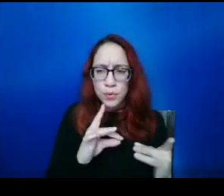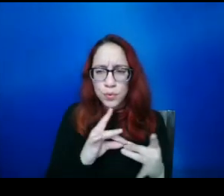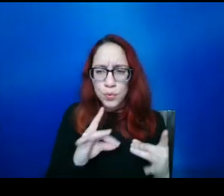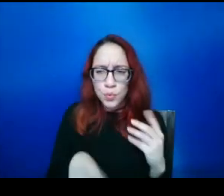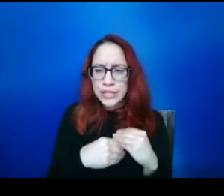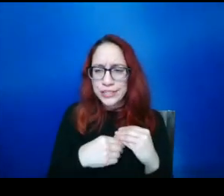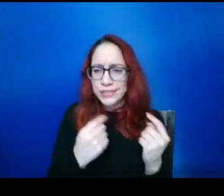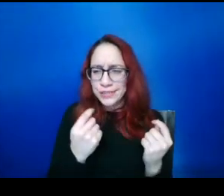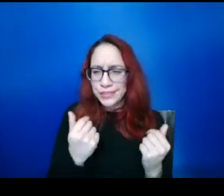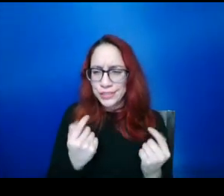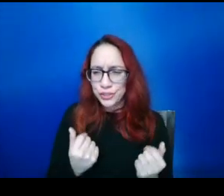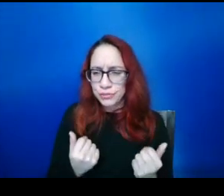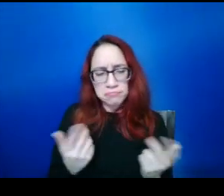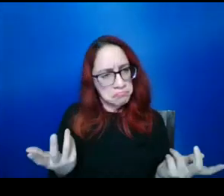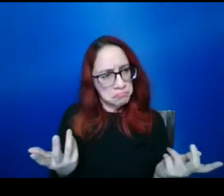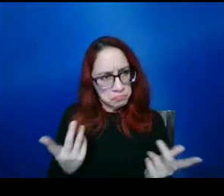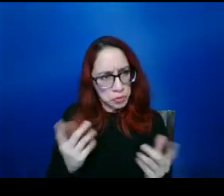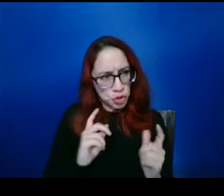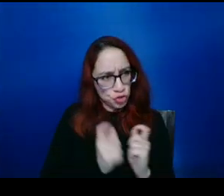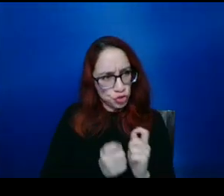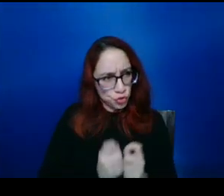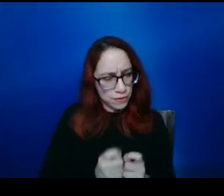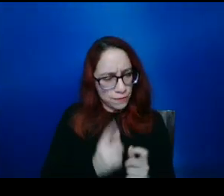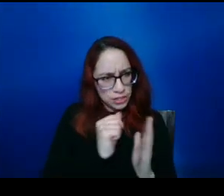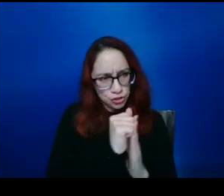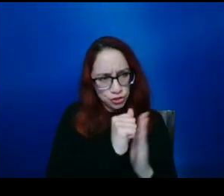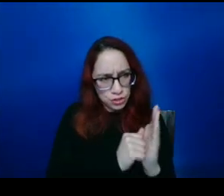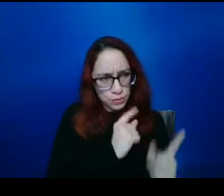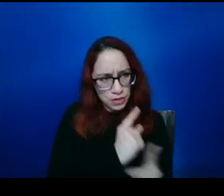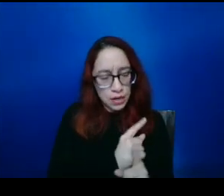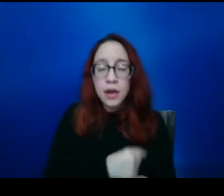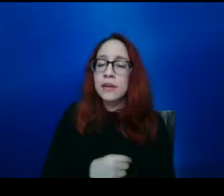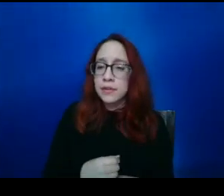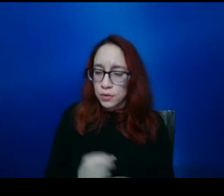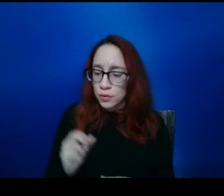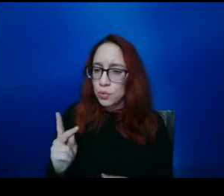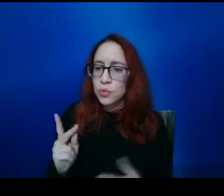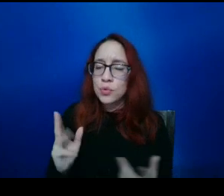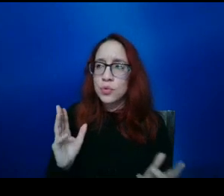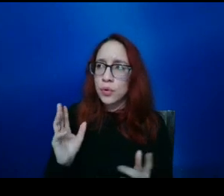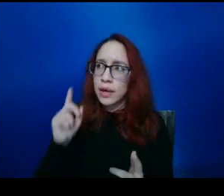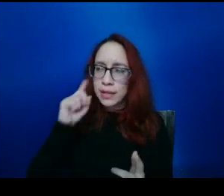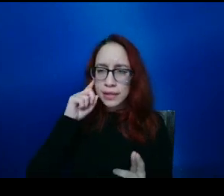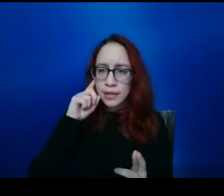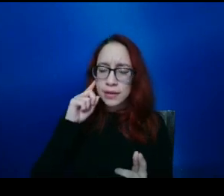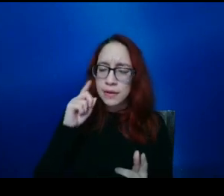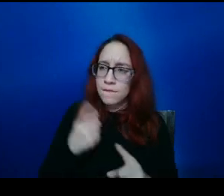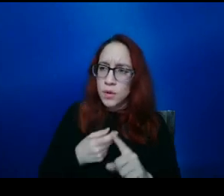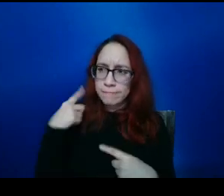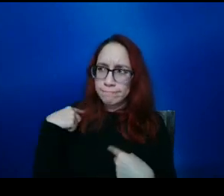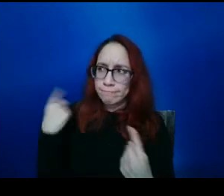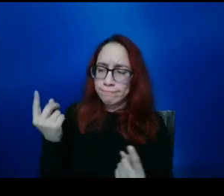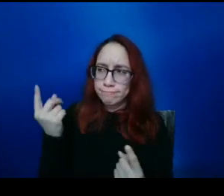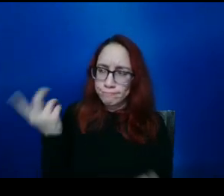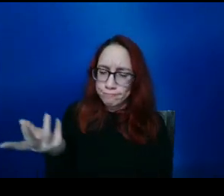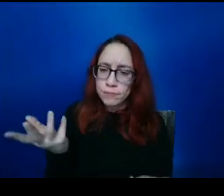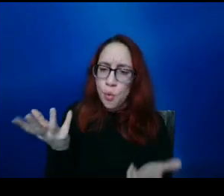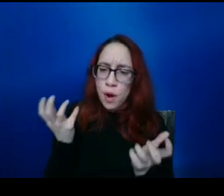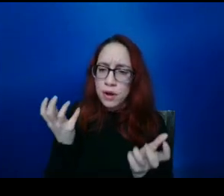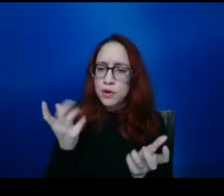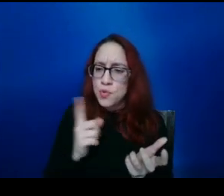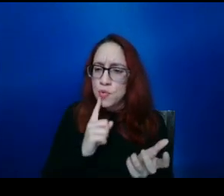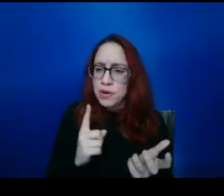additions and deletions, corrections to the agenda, right? Yes. Well, okay, I guess based on what I've heard already, I'd like